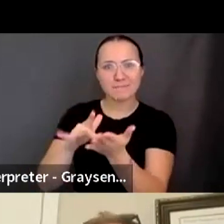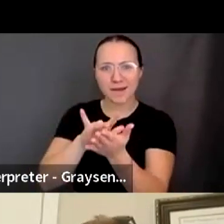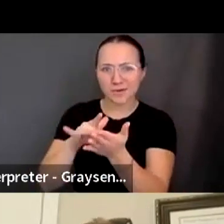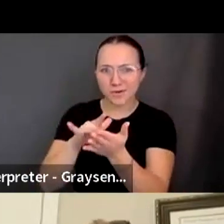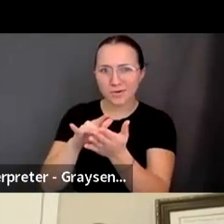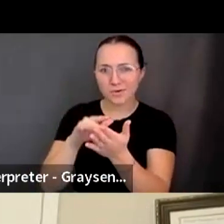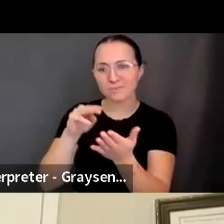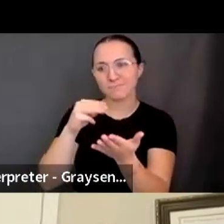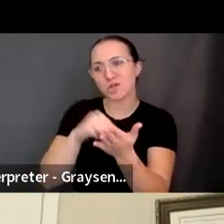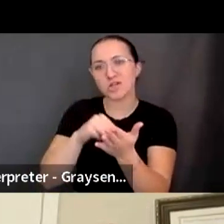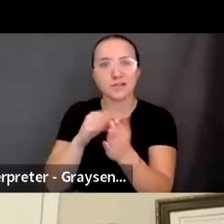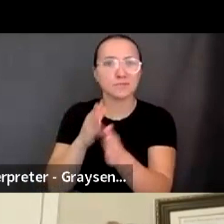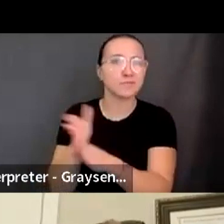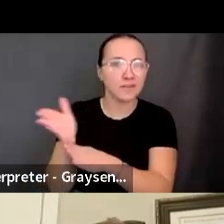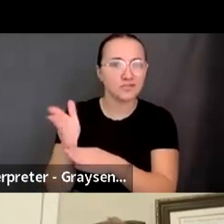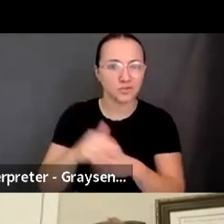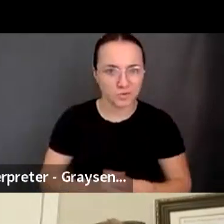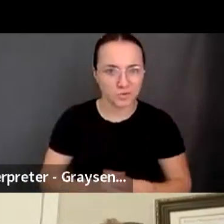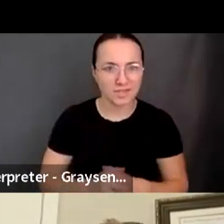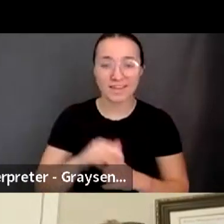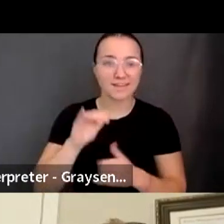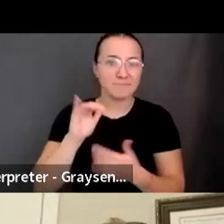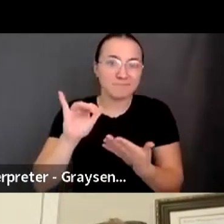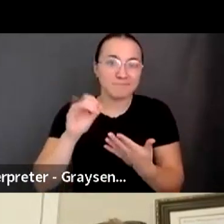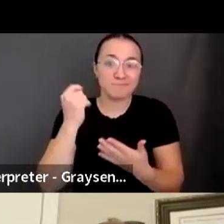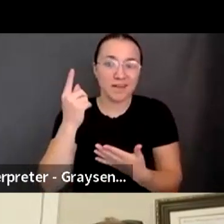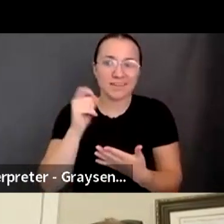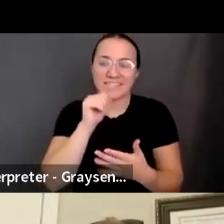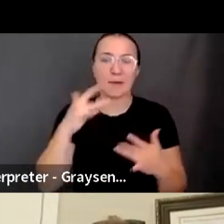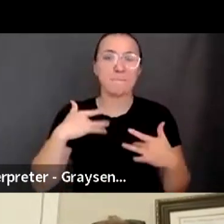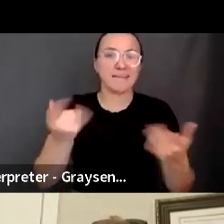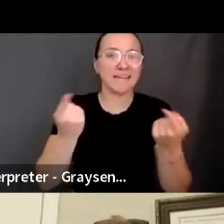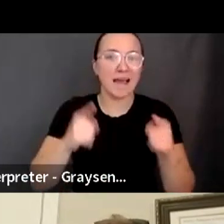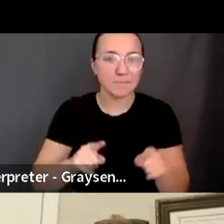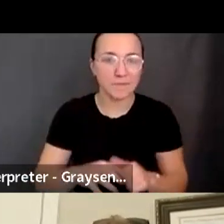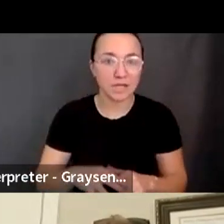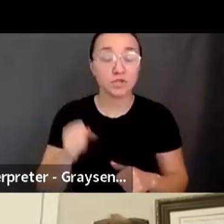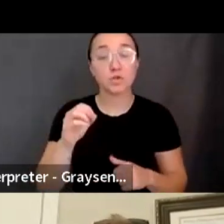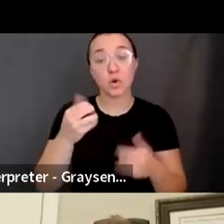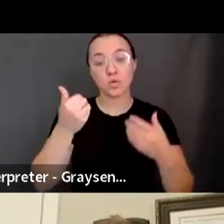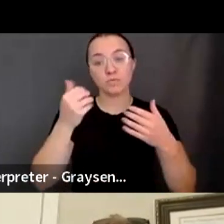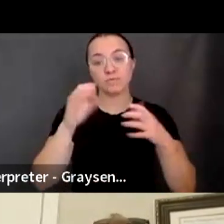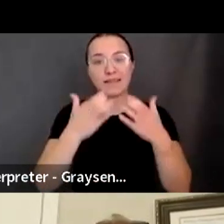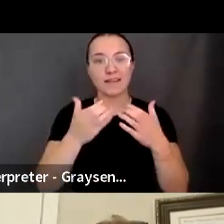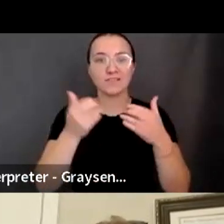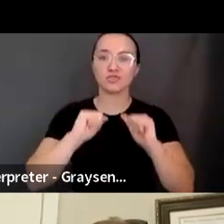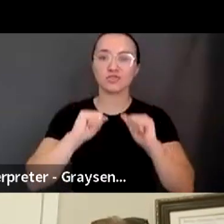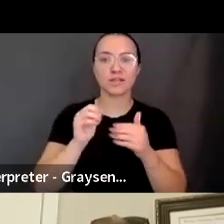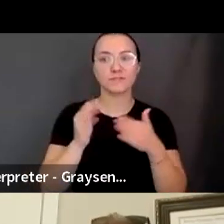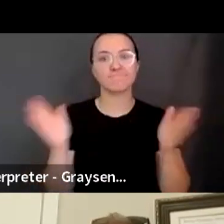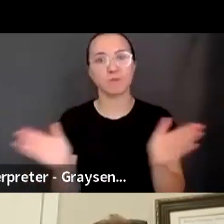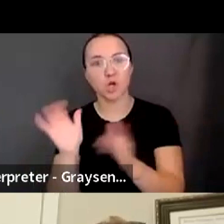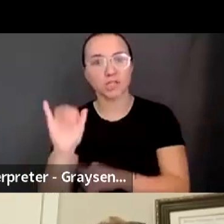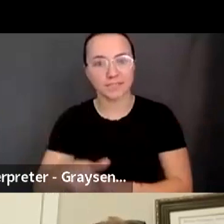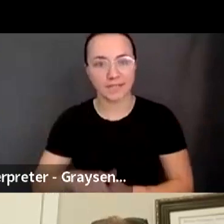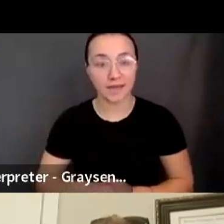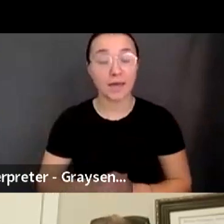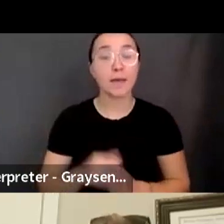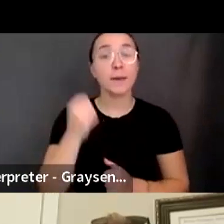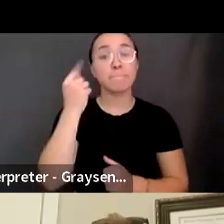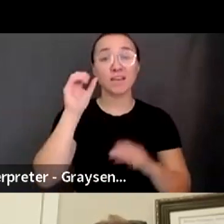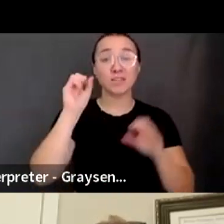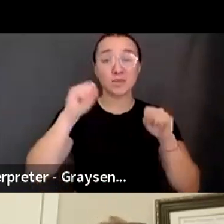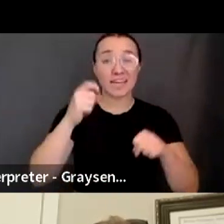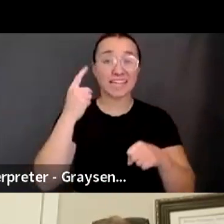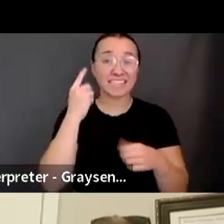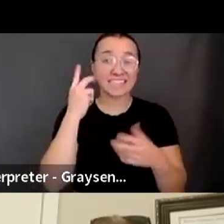but it's not the case. So these things are trying to rectify that but of course you see the pushback, right? So much of it is entrenched